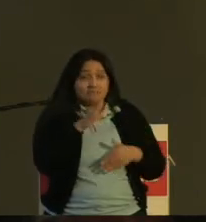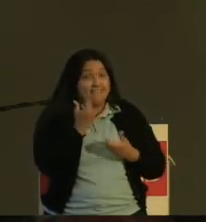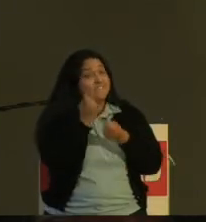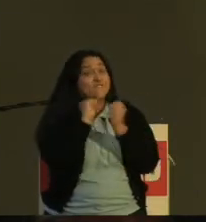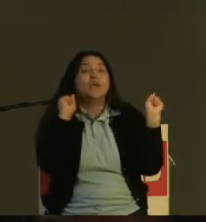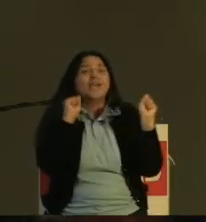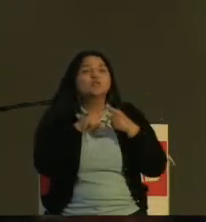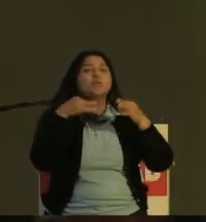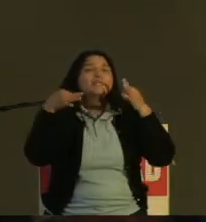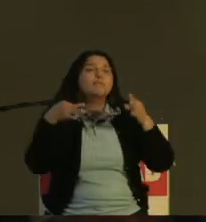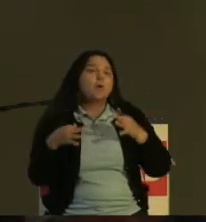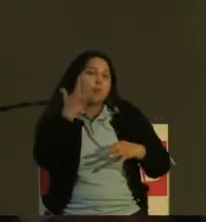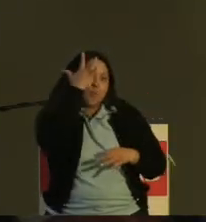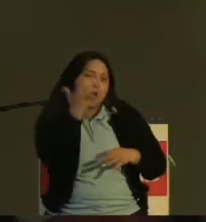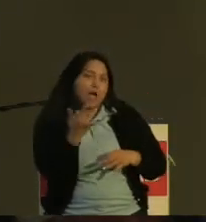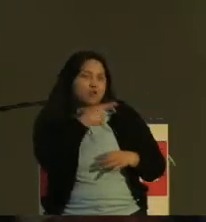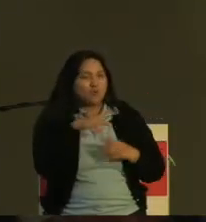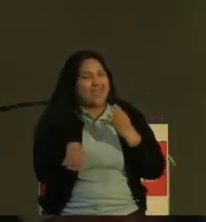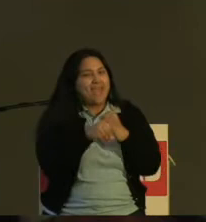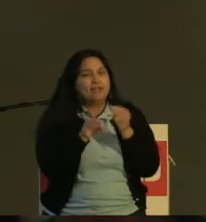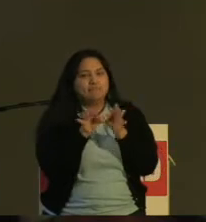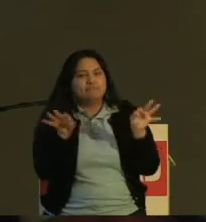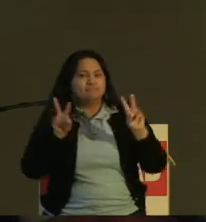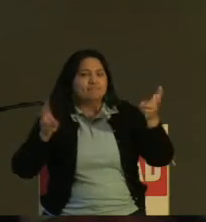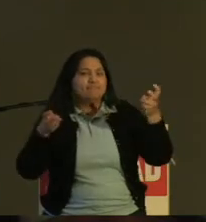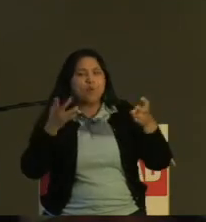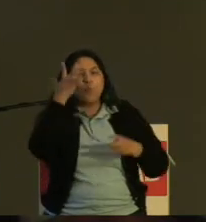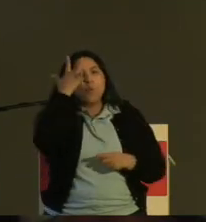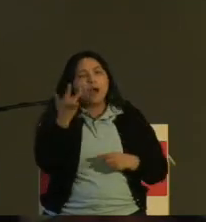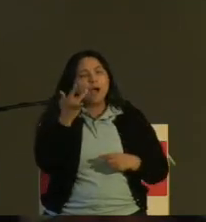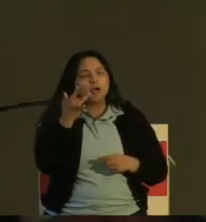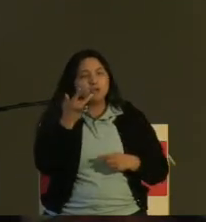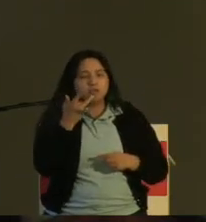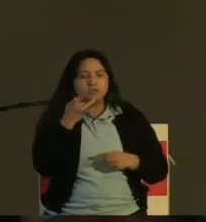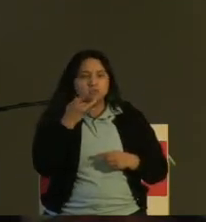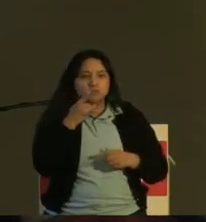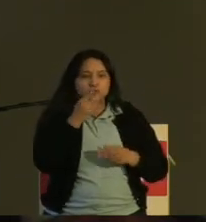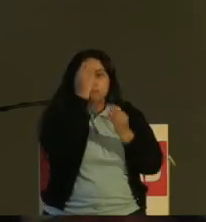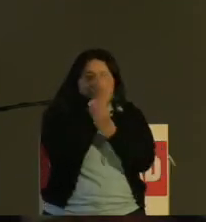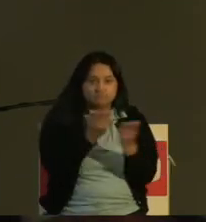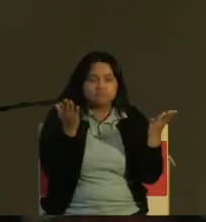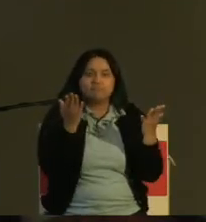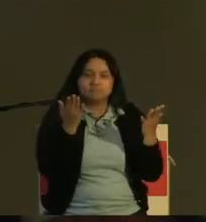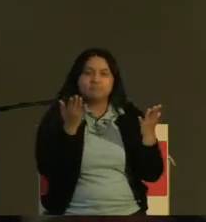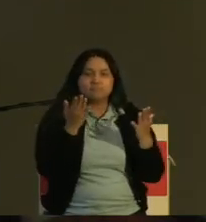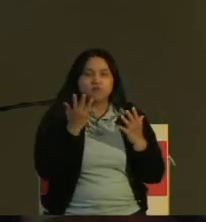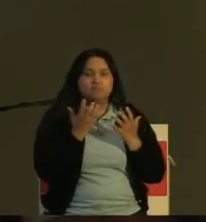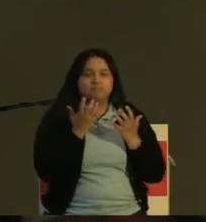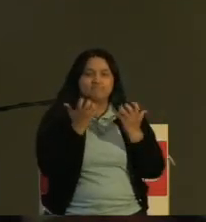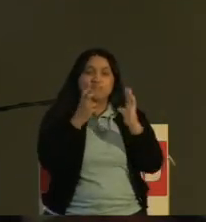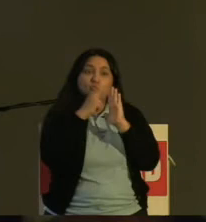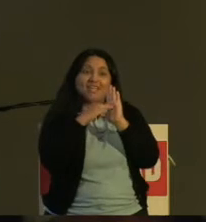to explain why you did that, why you drew attention to the fact that you did, and perhaps what kind